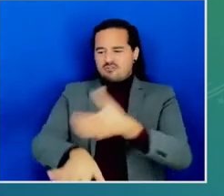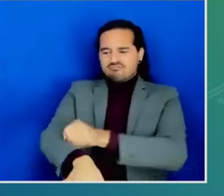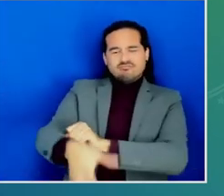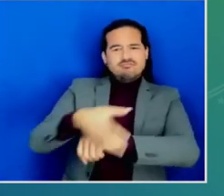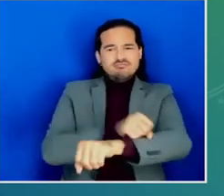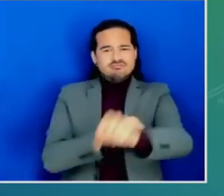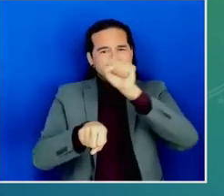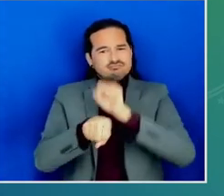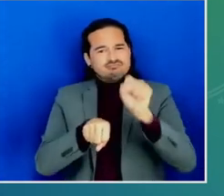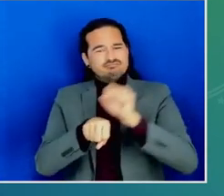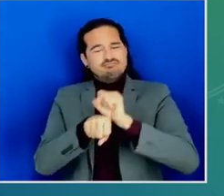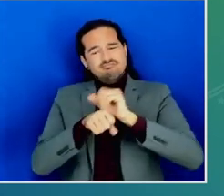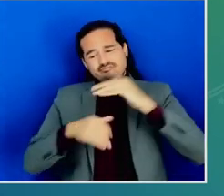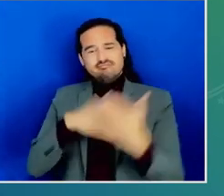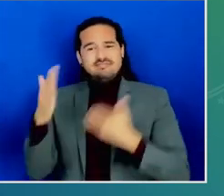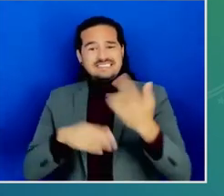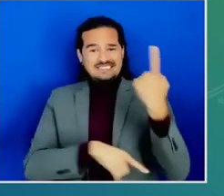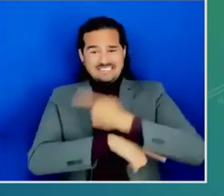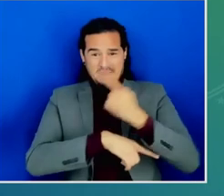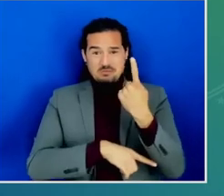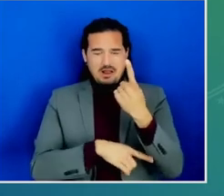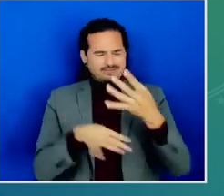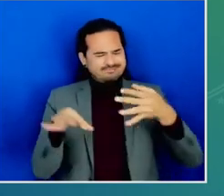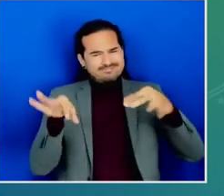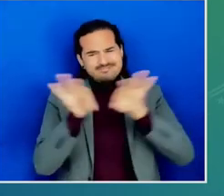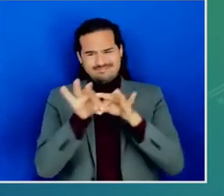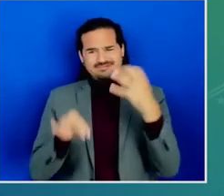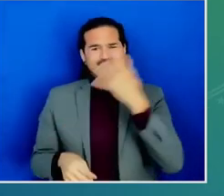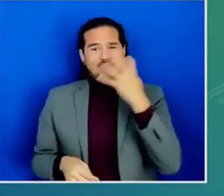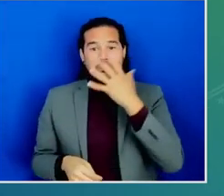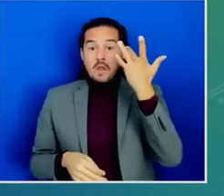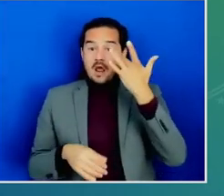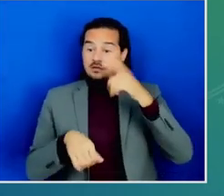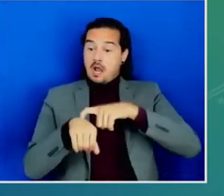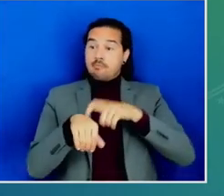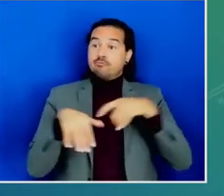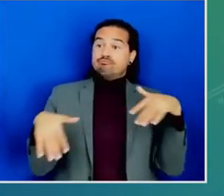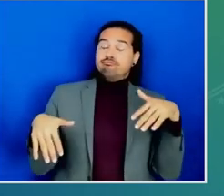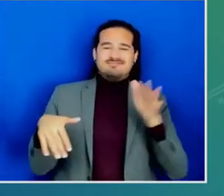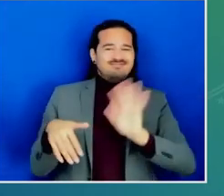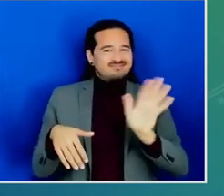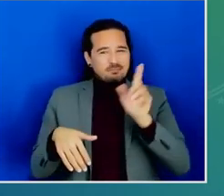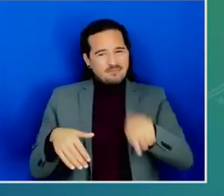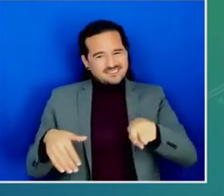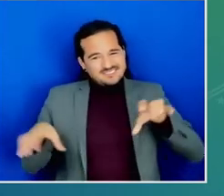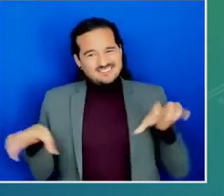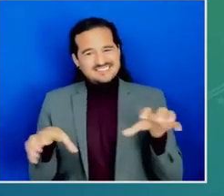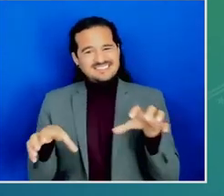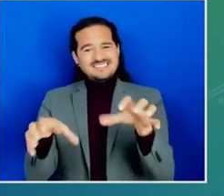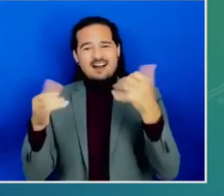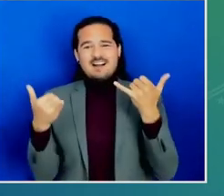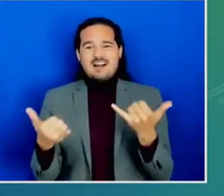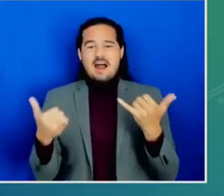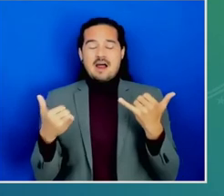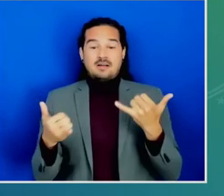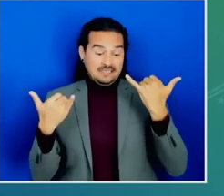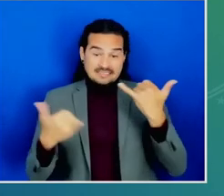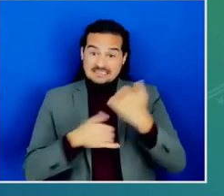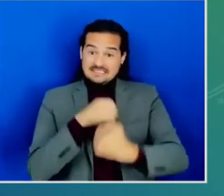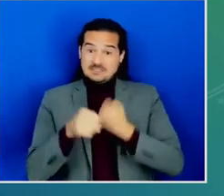essential because we literally have no time to waste. Just this year, wildfires burned more